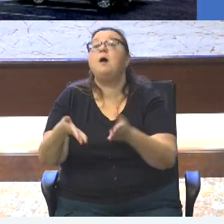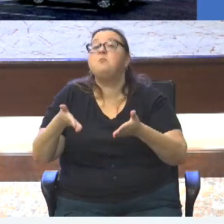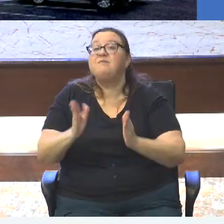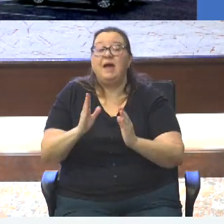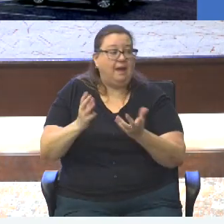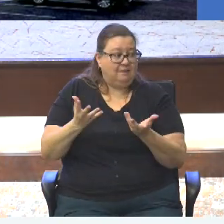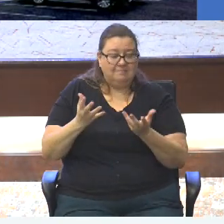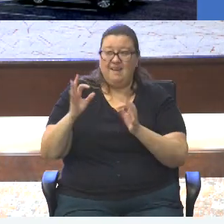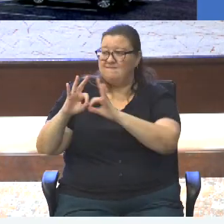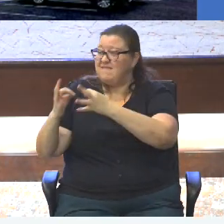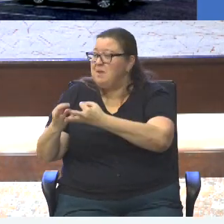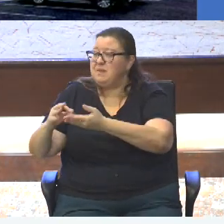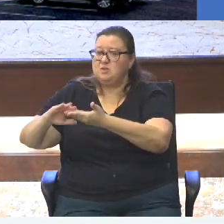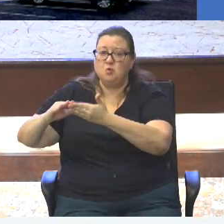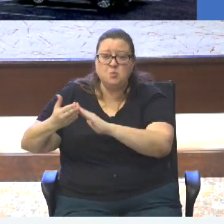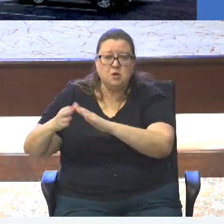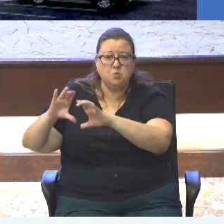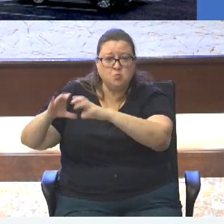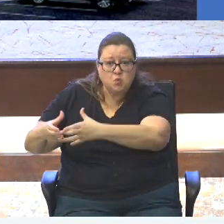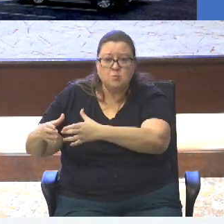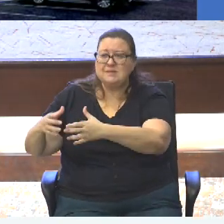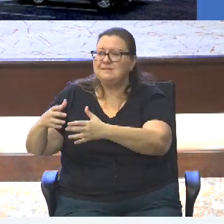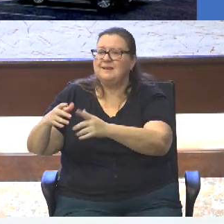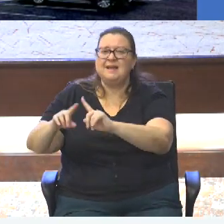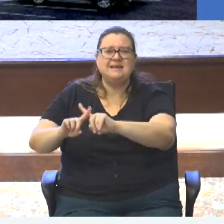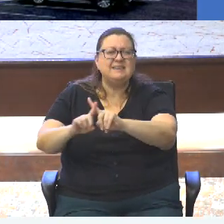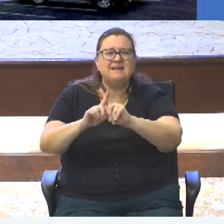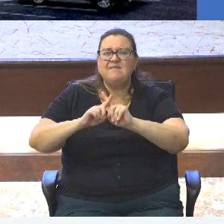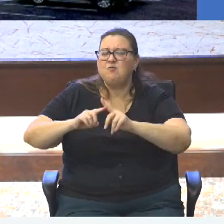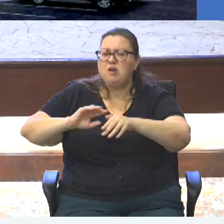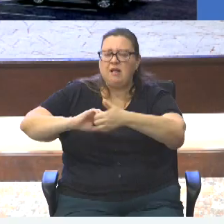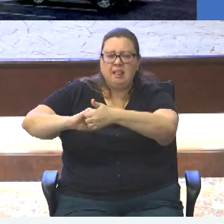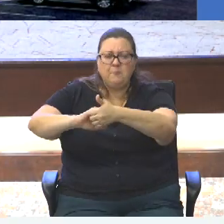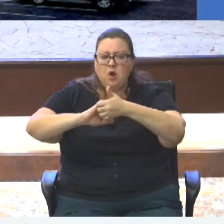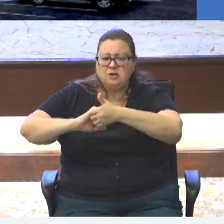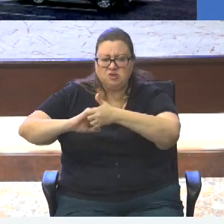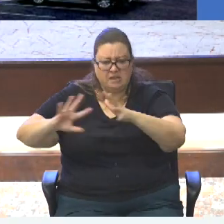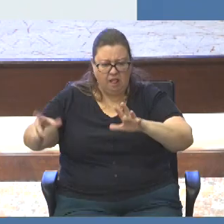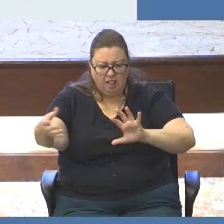families, community groups, and interdisciplinary collaborations.